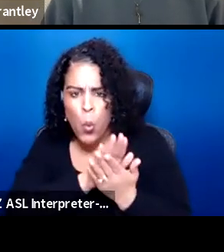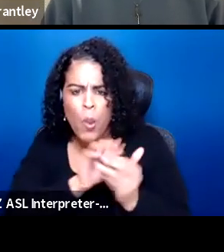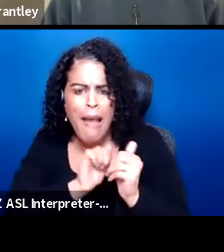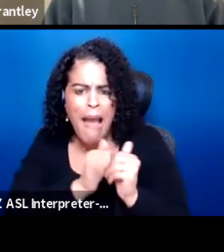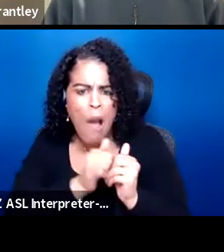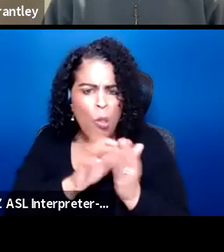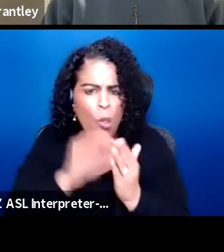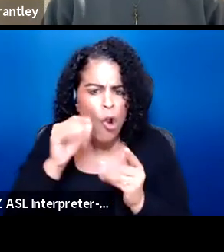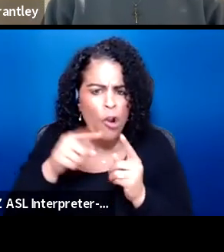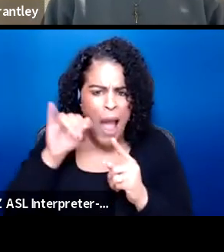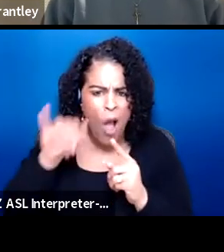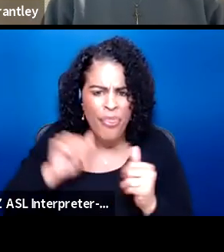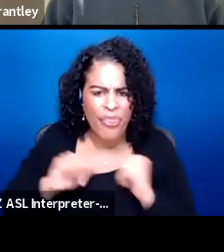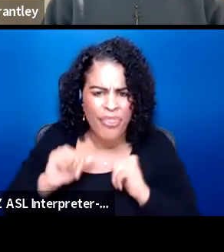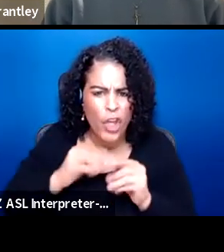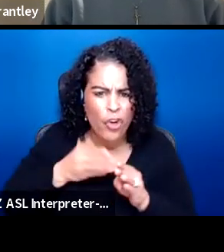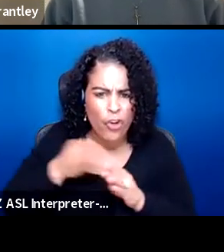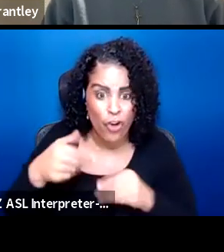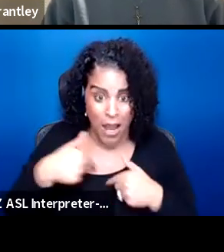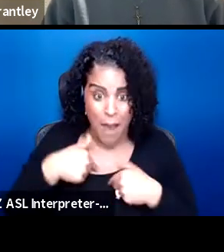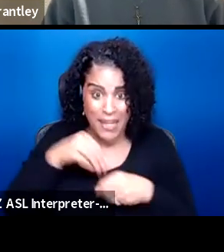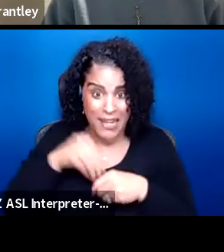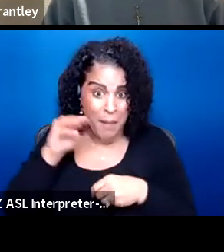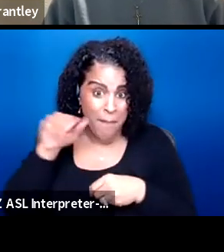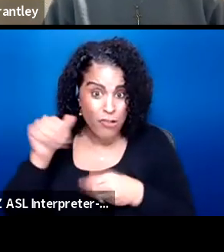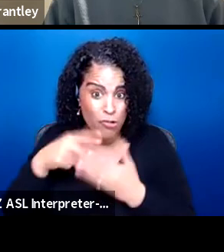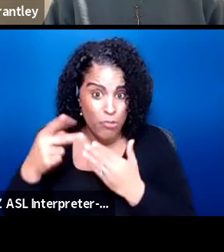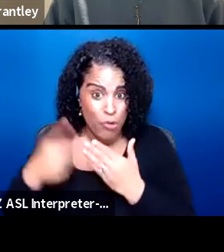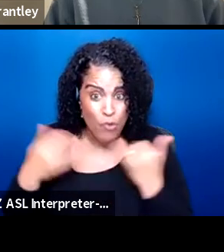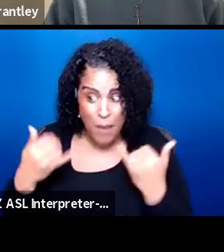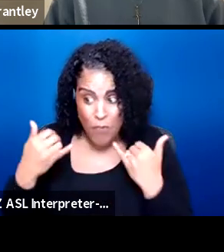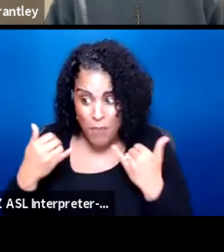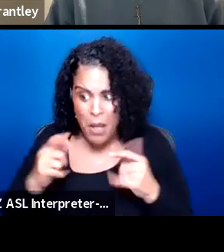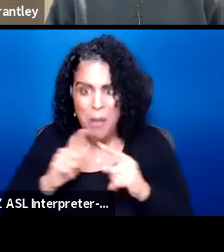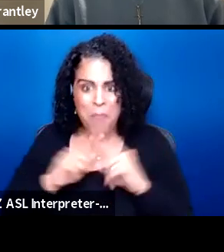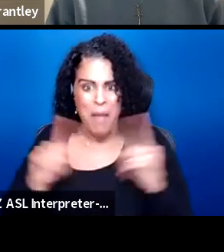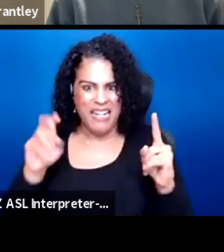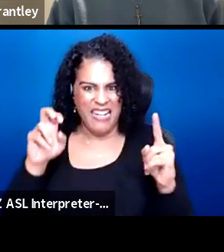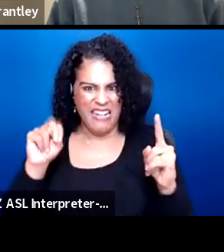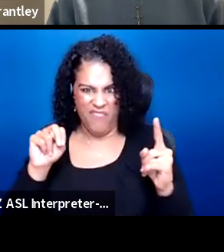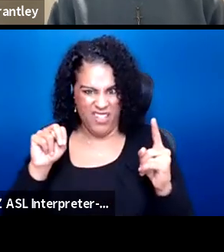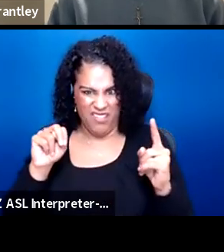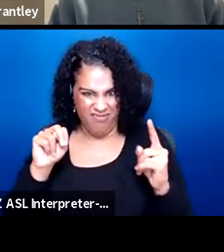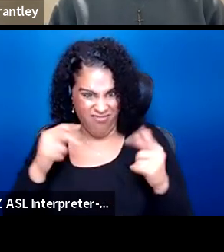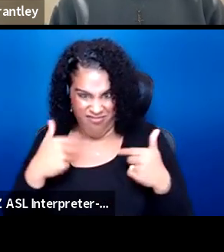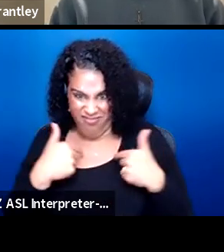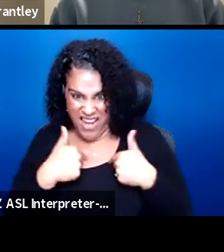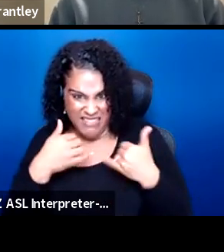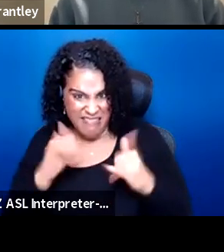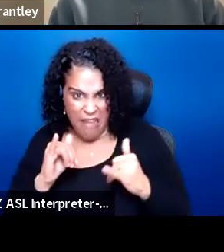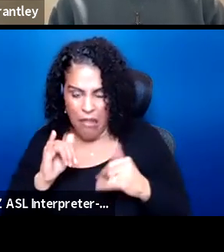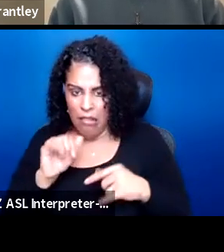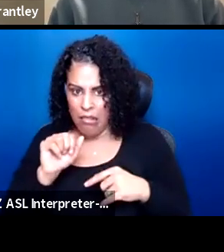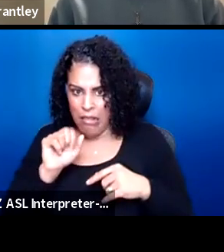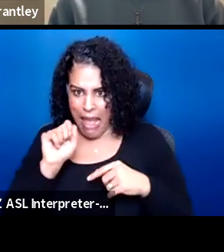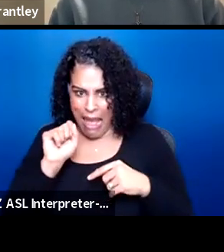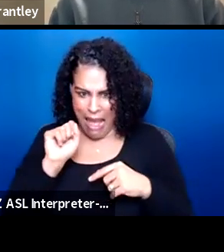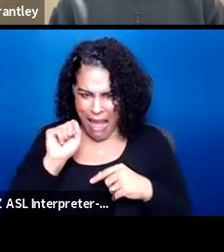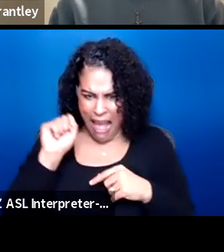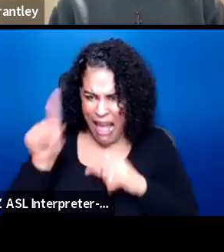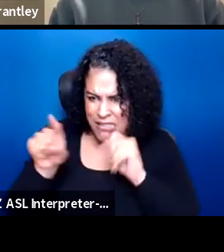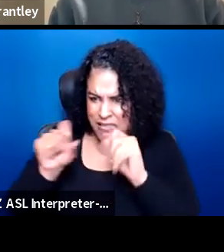know, I'm in a master's program right now, but even in the same sense, I still ask the same questions as though I would